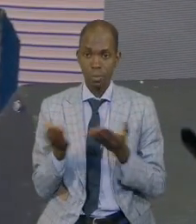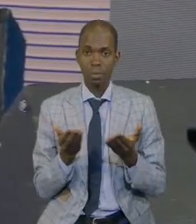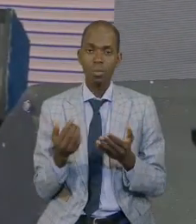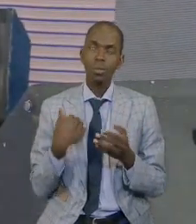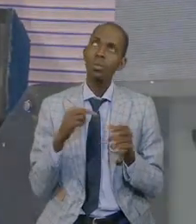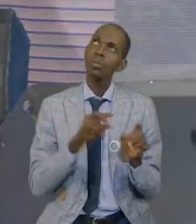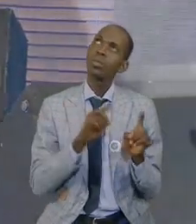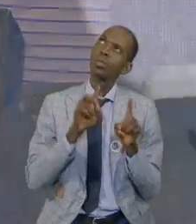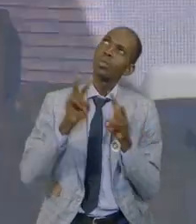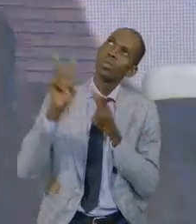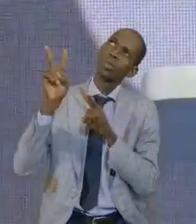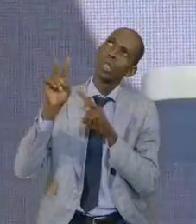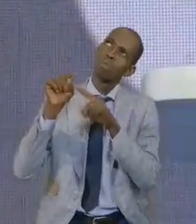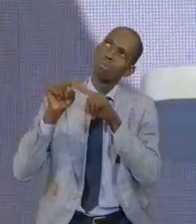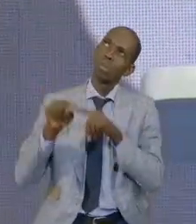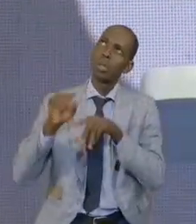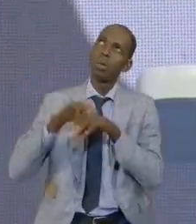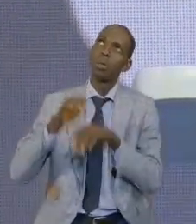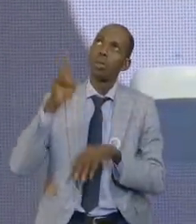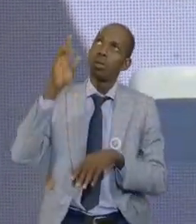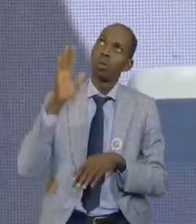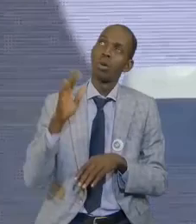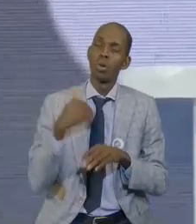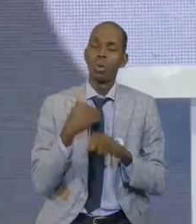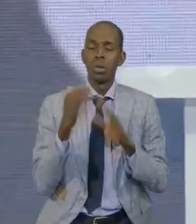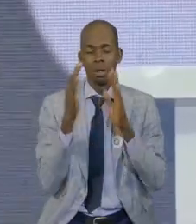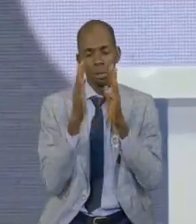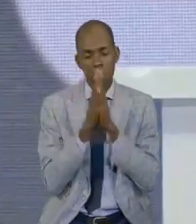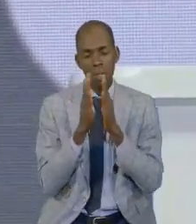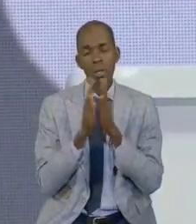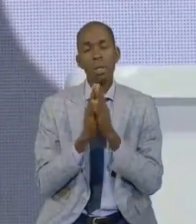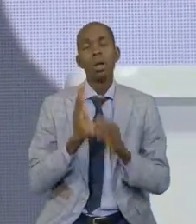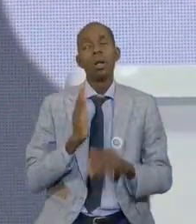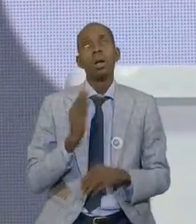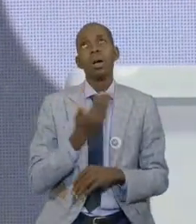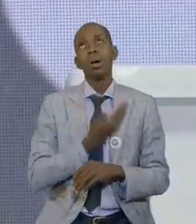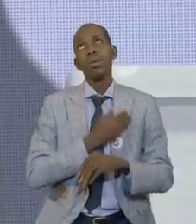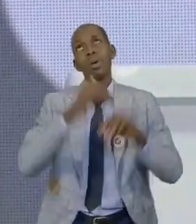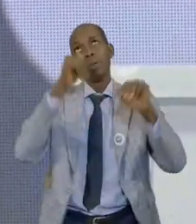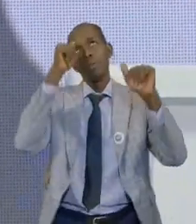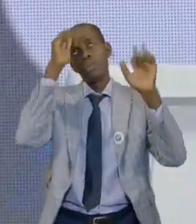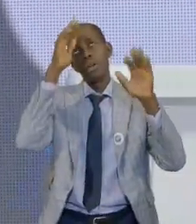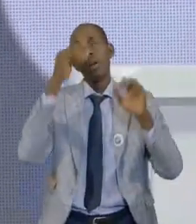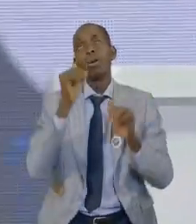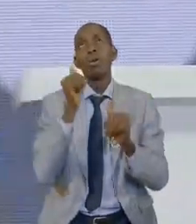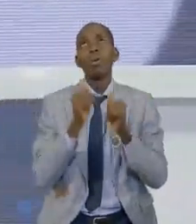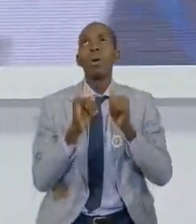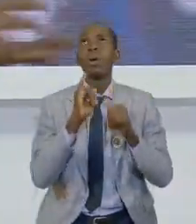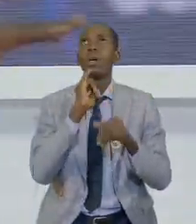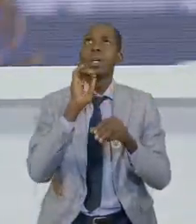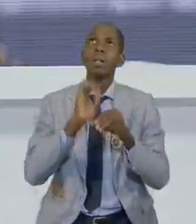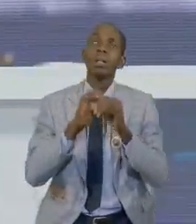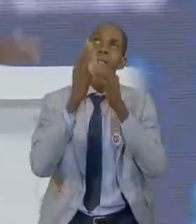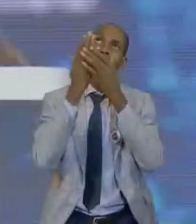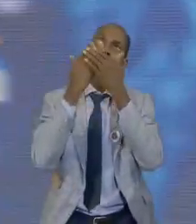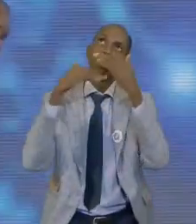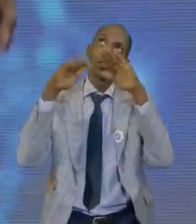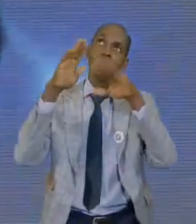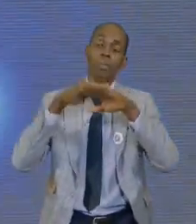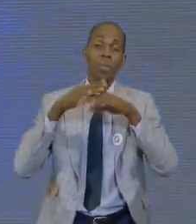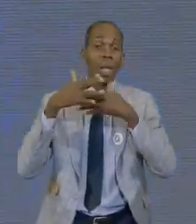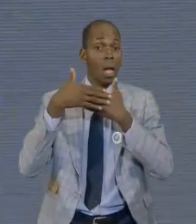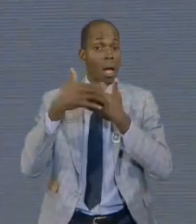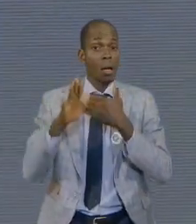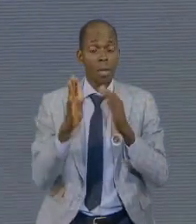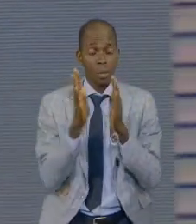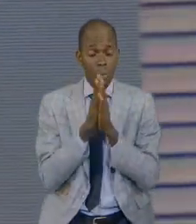God and we pray Our Father which has in heaven after praying to a